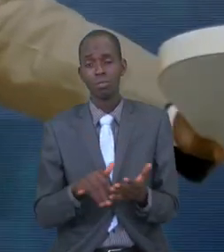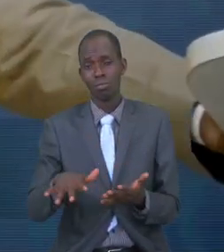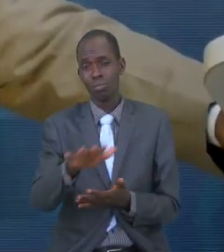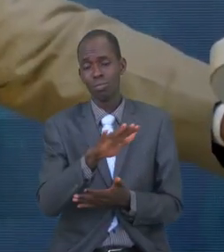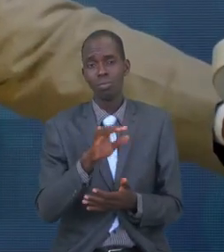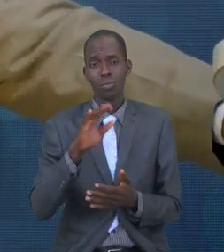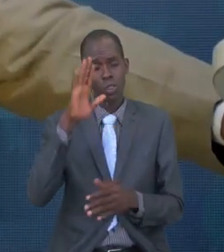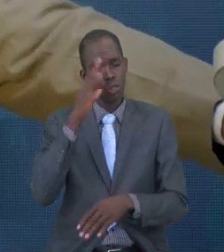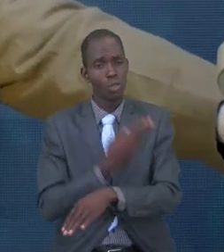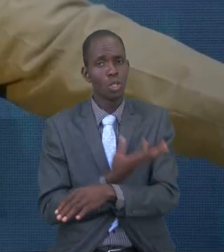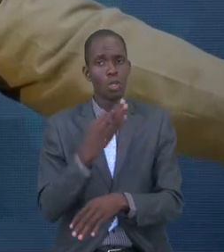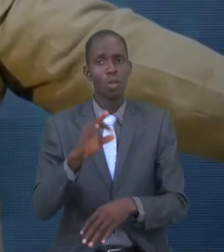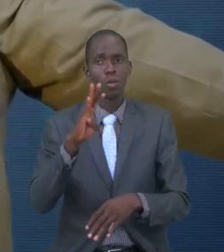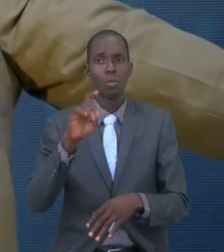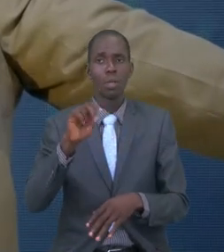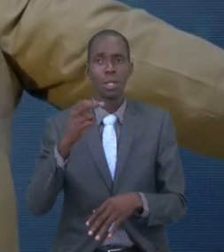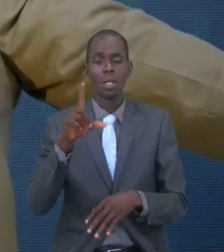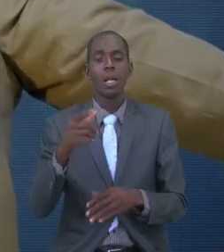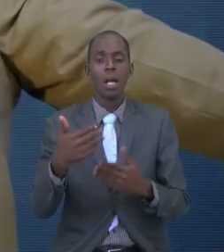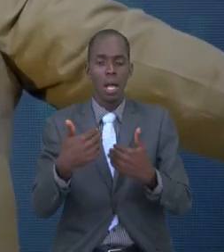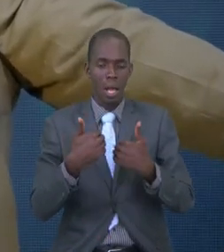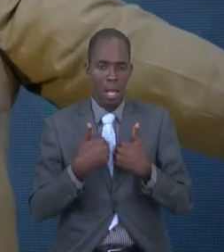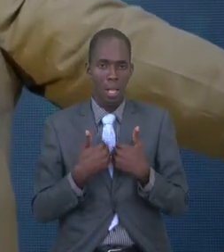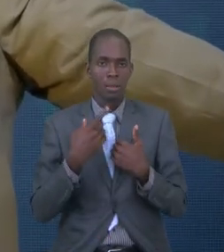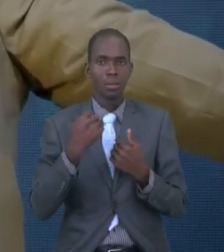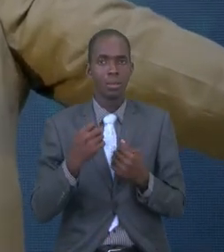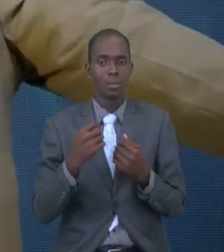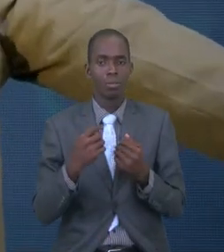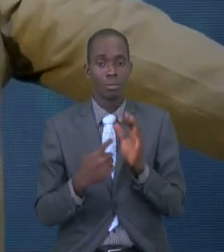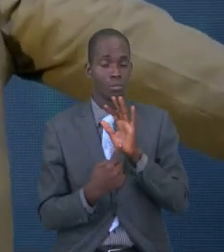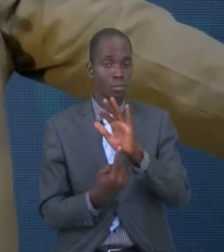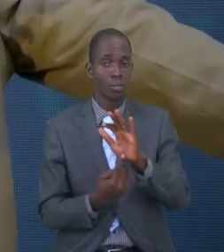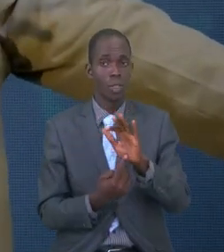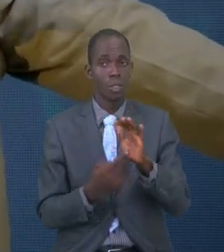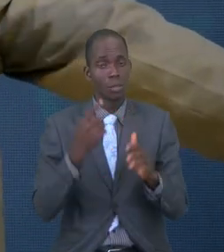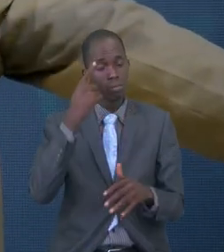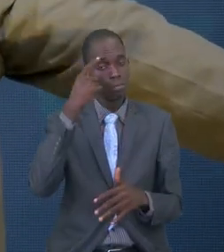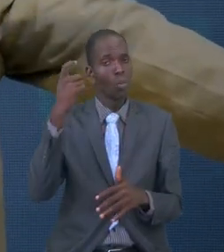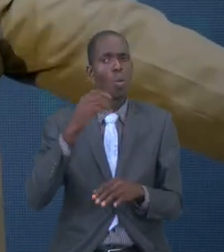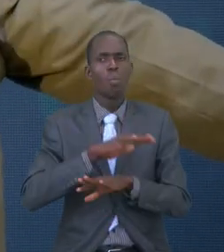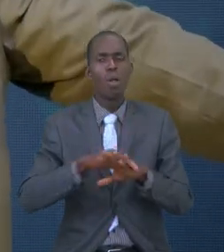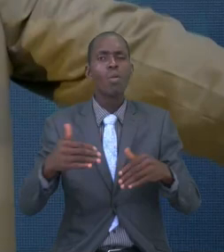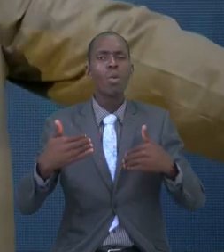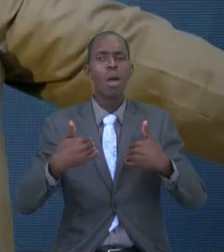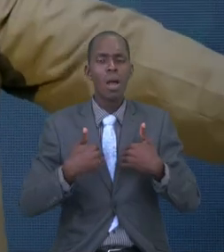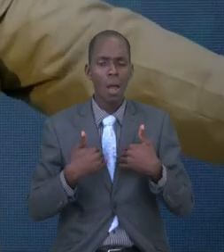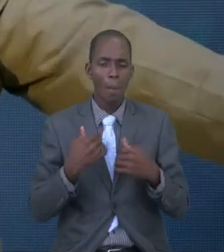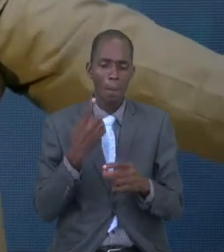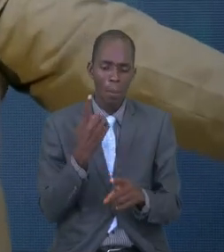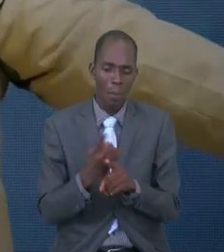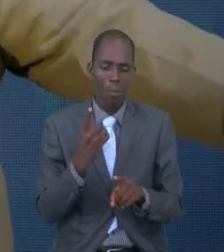had revelation, but they didn't have proper